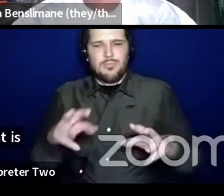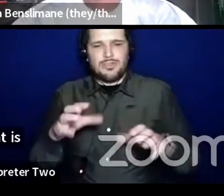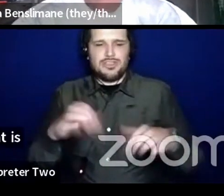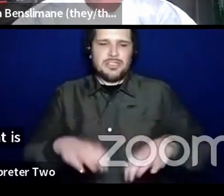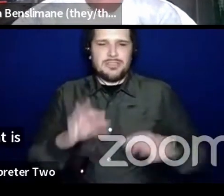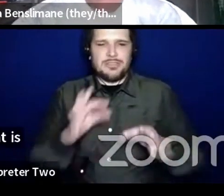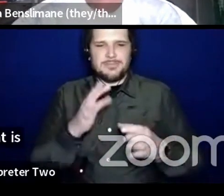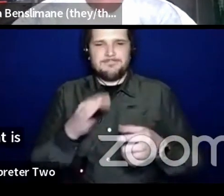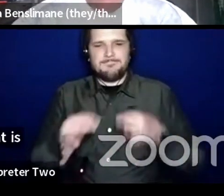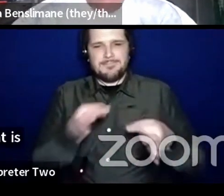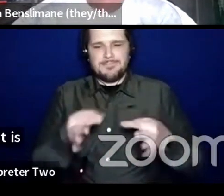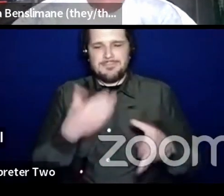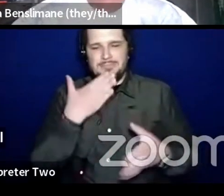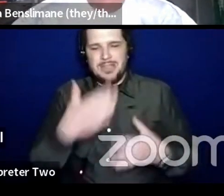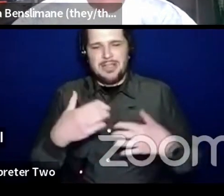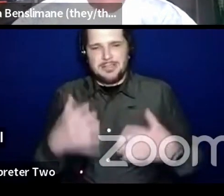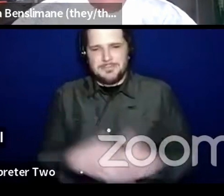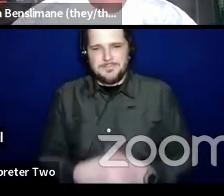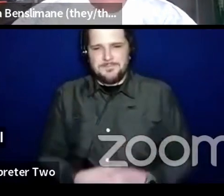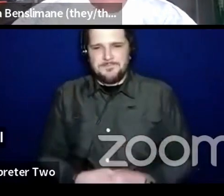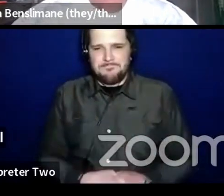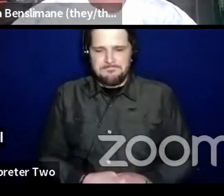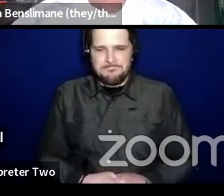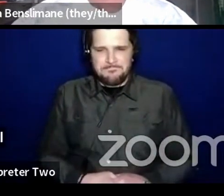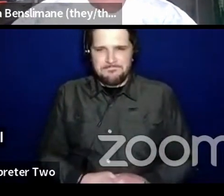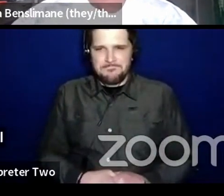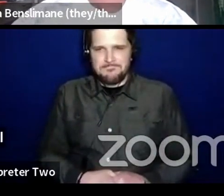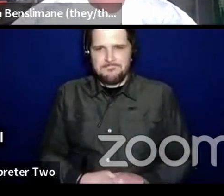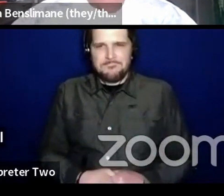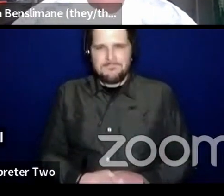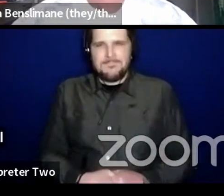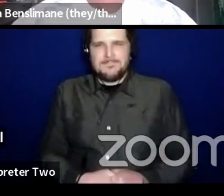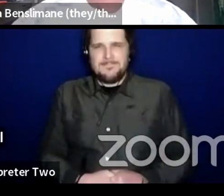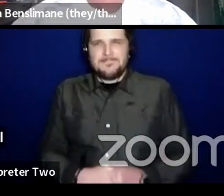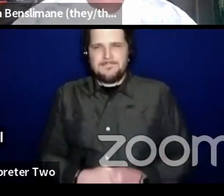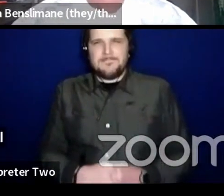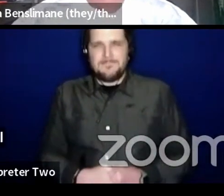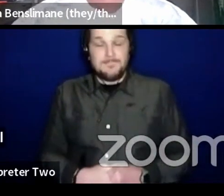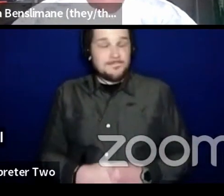Thank you for being here. Jess?